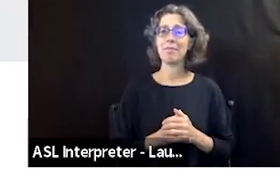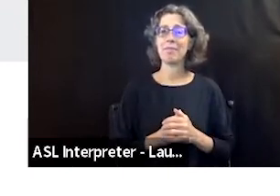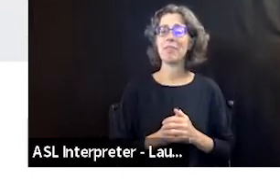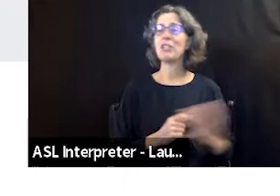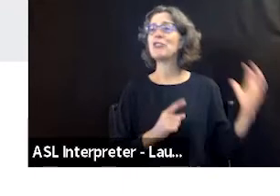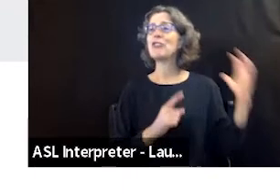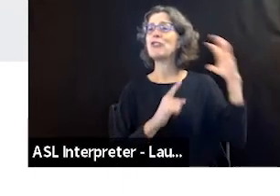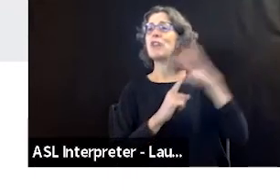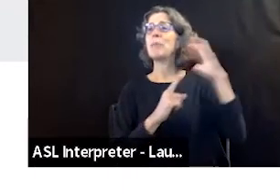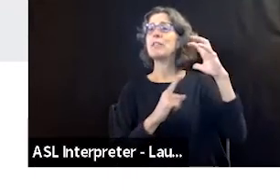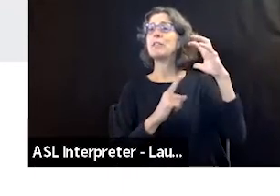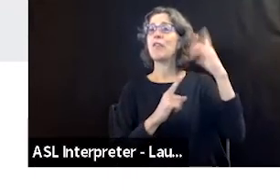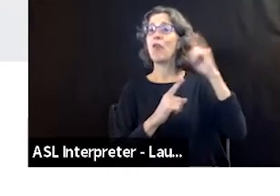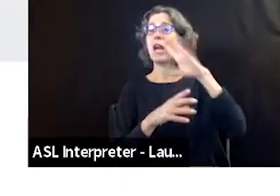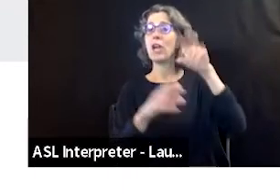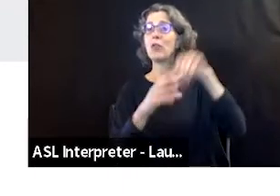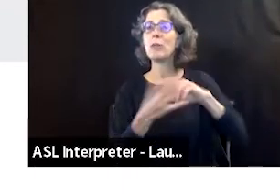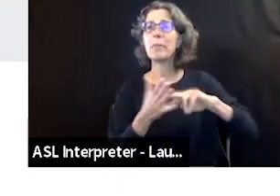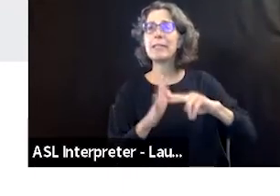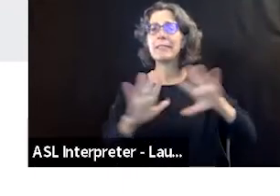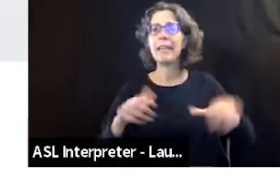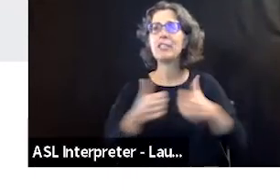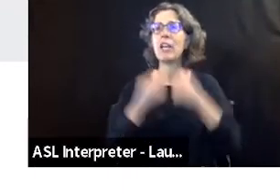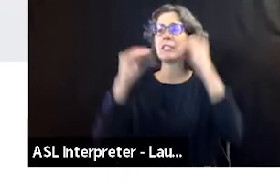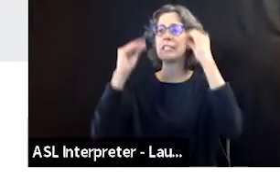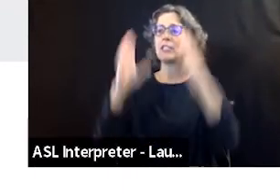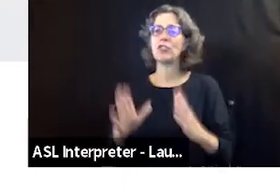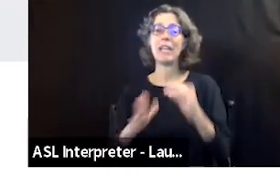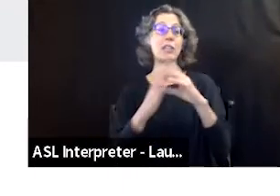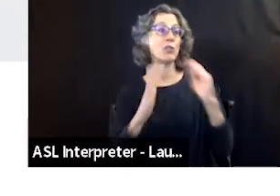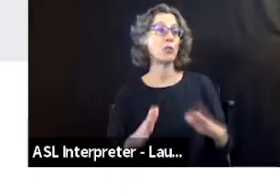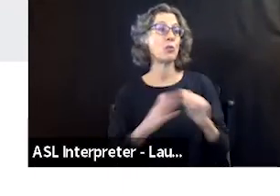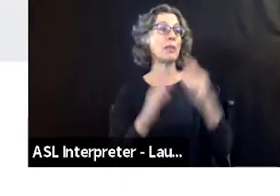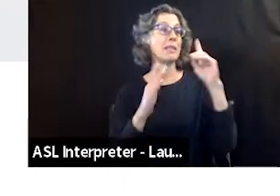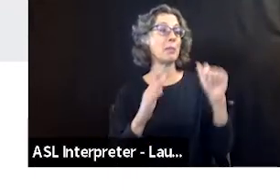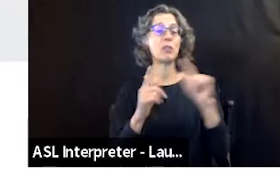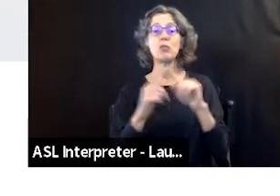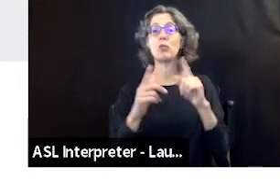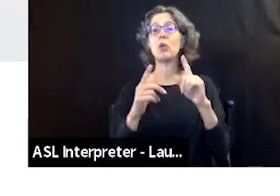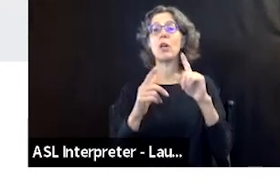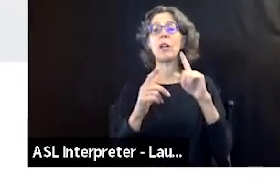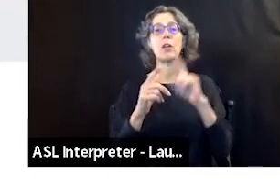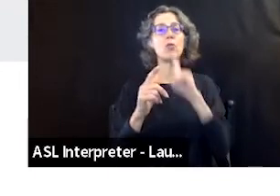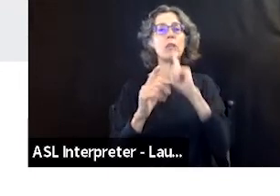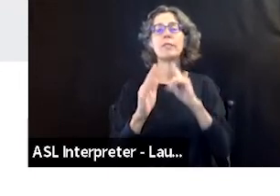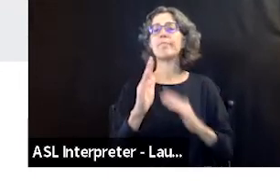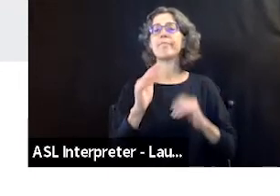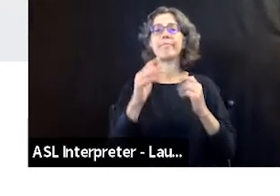Champions of inclusion challenge teachers and students with disabilities to work their best towards high standards.